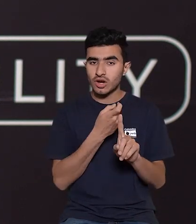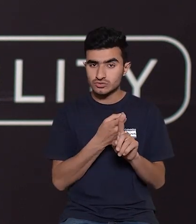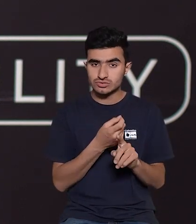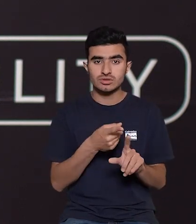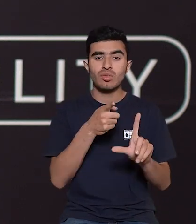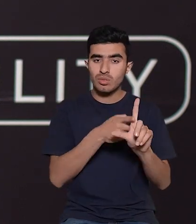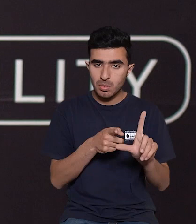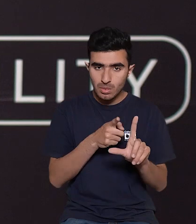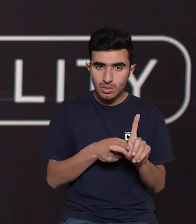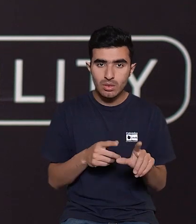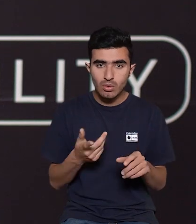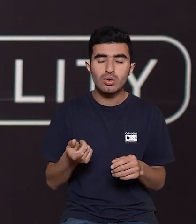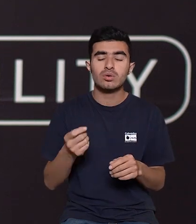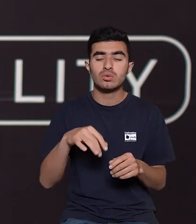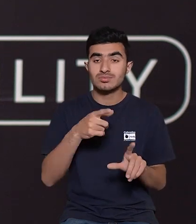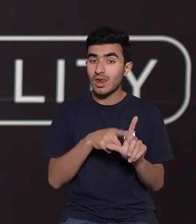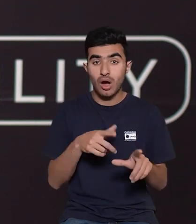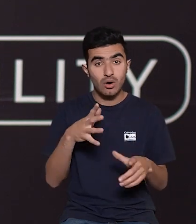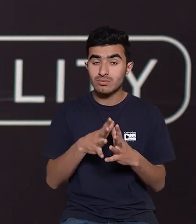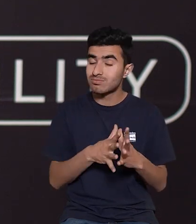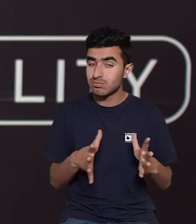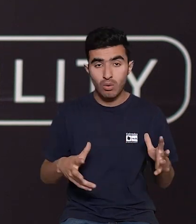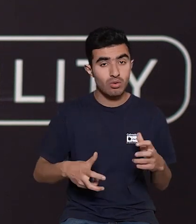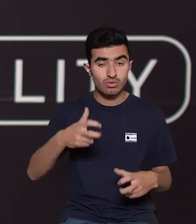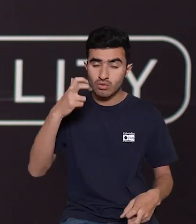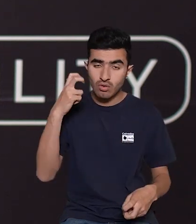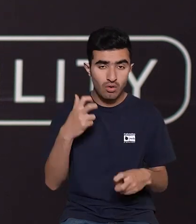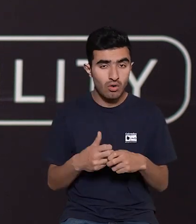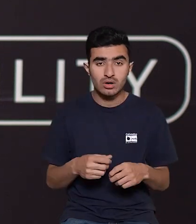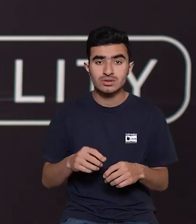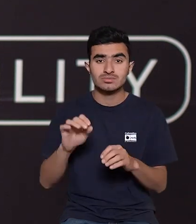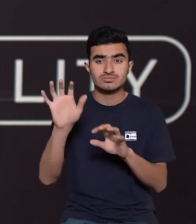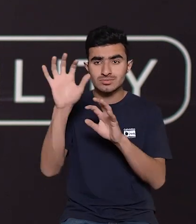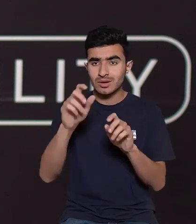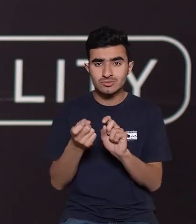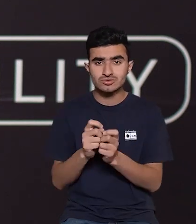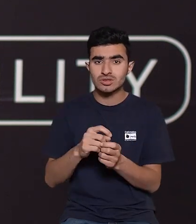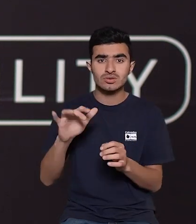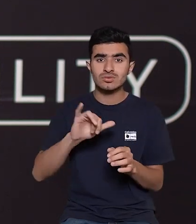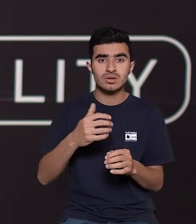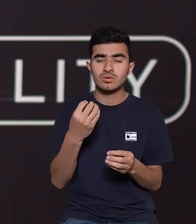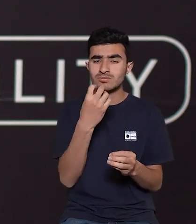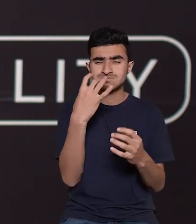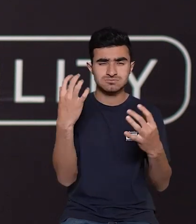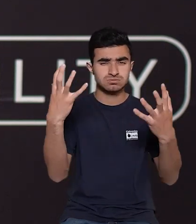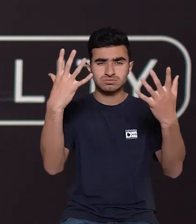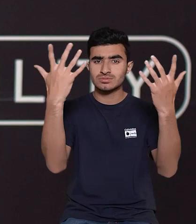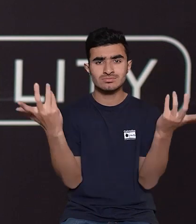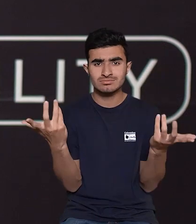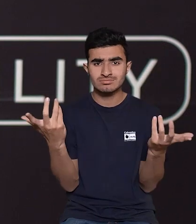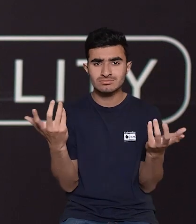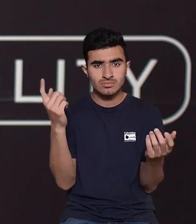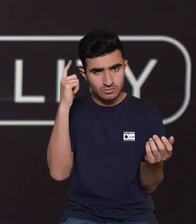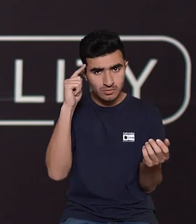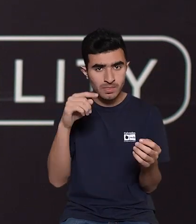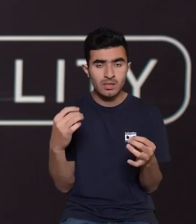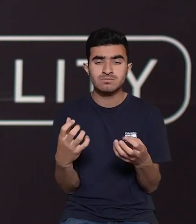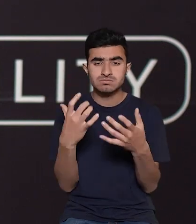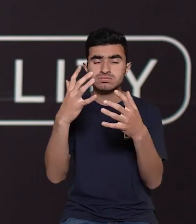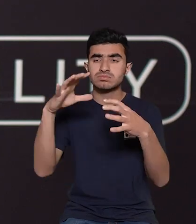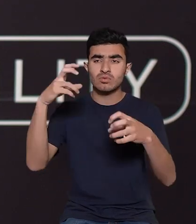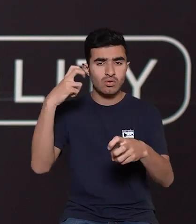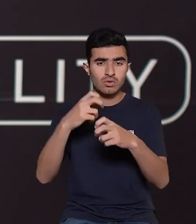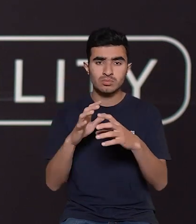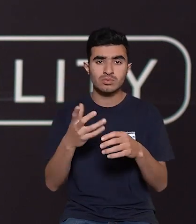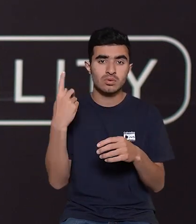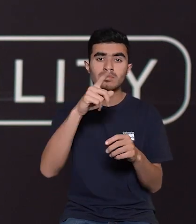as a country. Hamare coastal areas, Karachi, Lahore, Lahore is already enveloped by the worst climate change